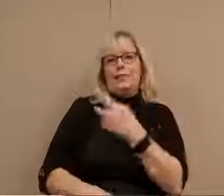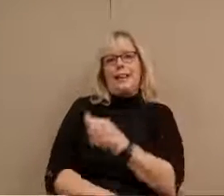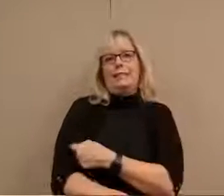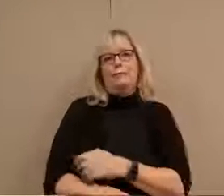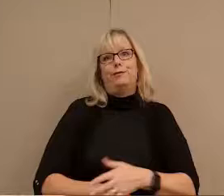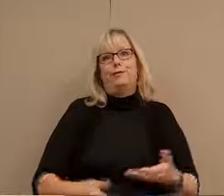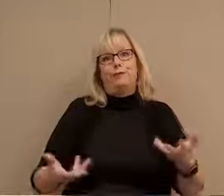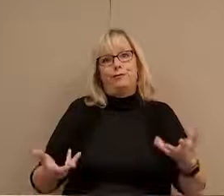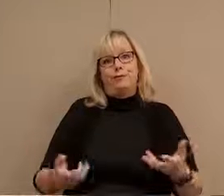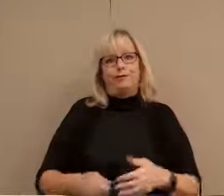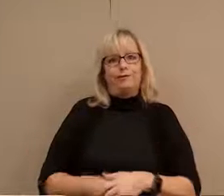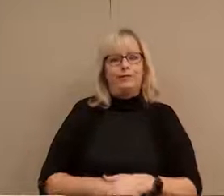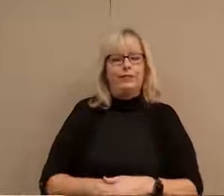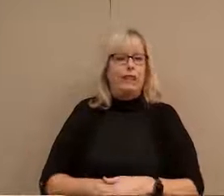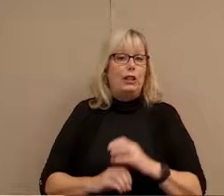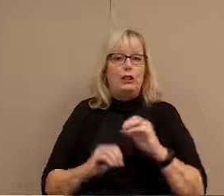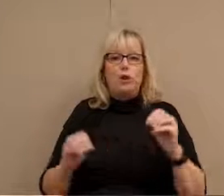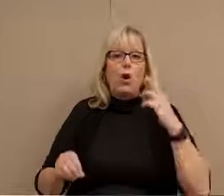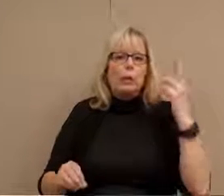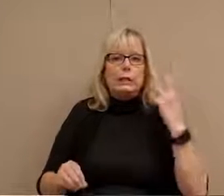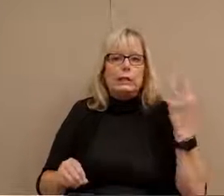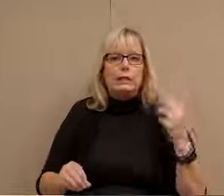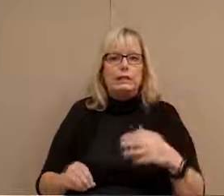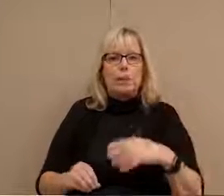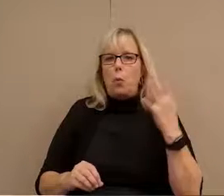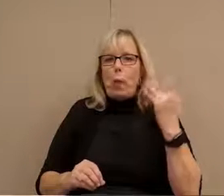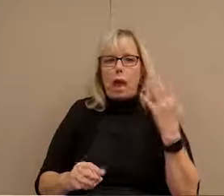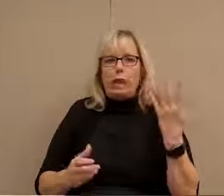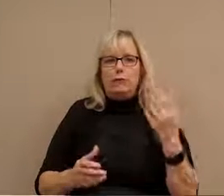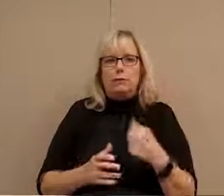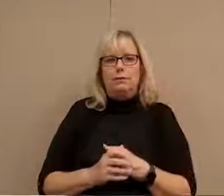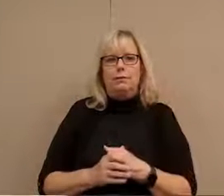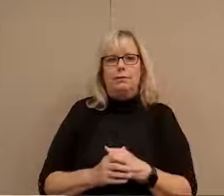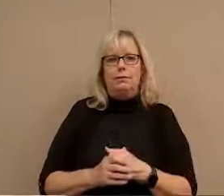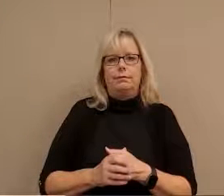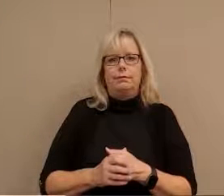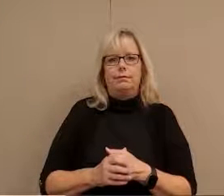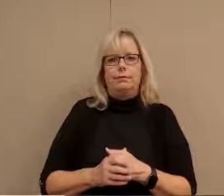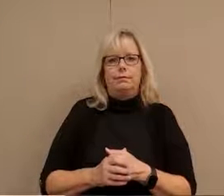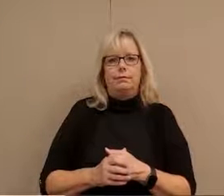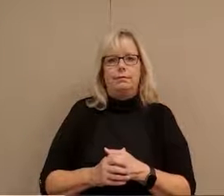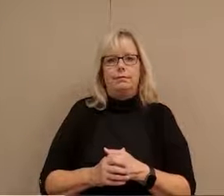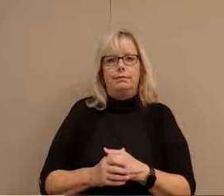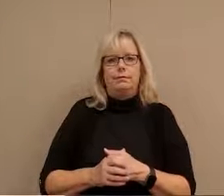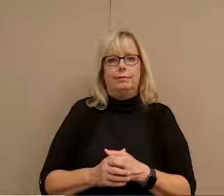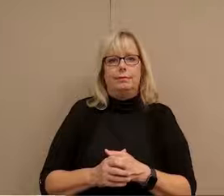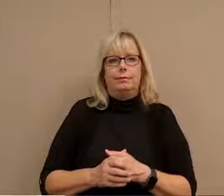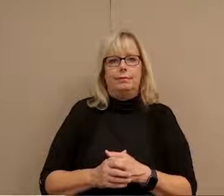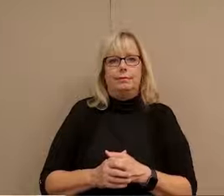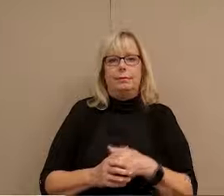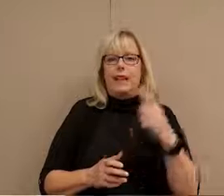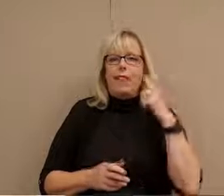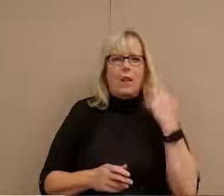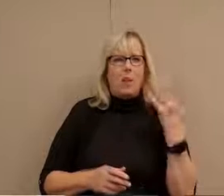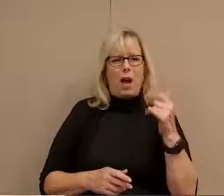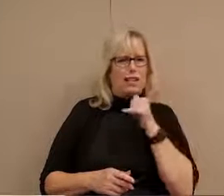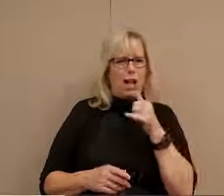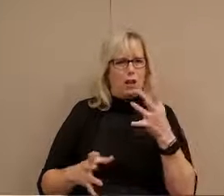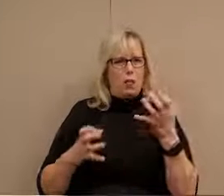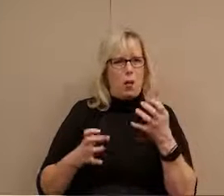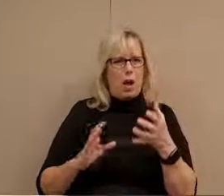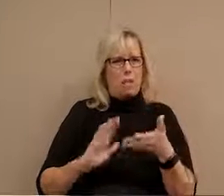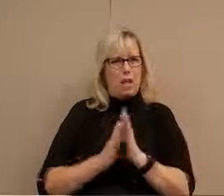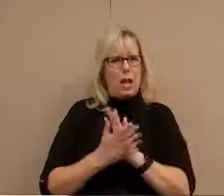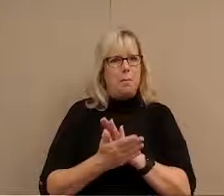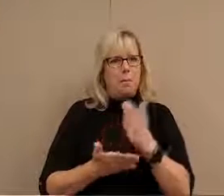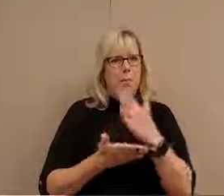vaccinated. There's no reason out there why that I can think of that you would want to be a part of this